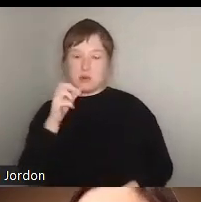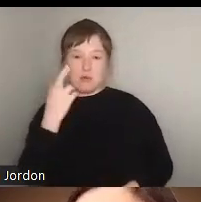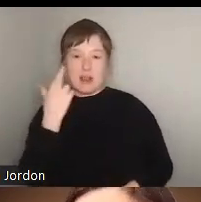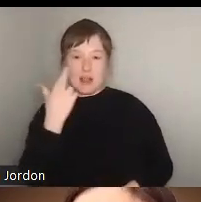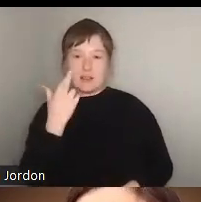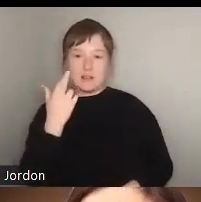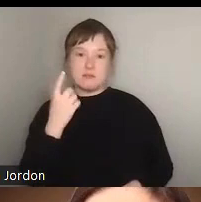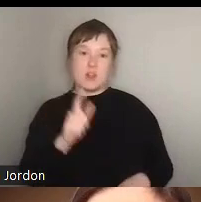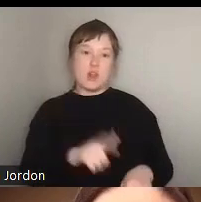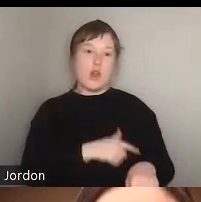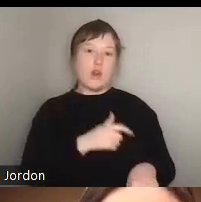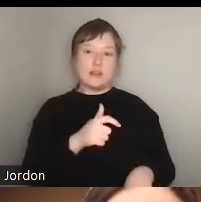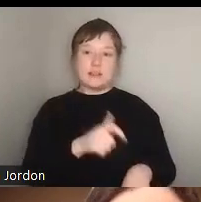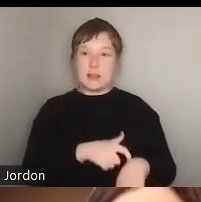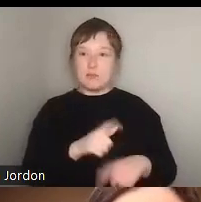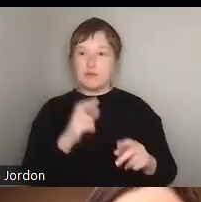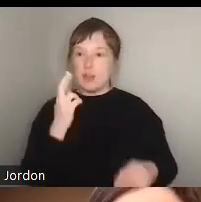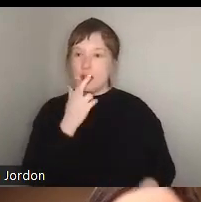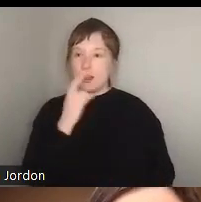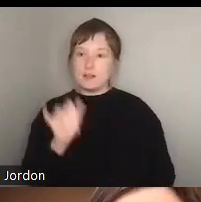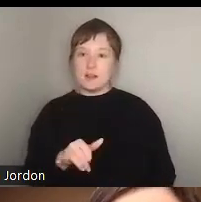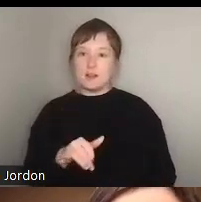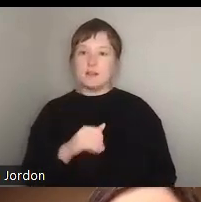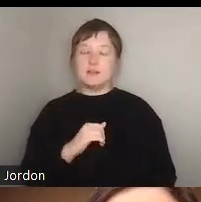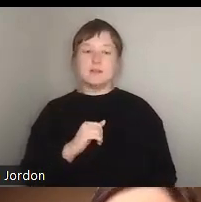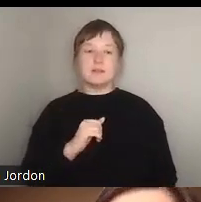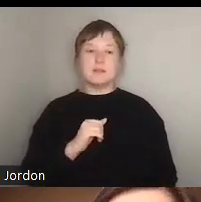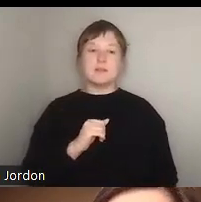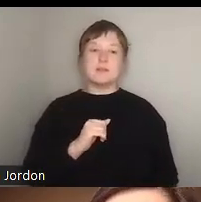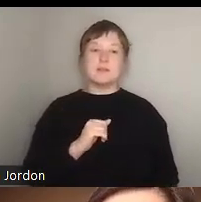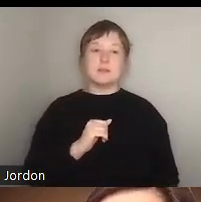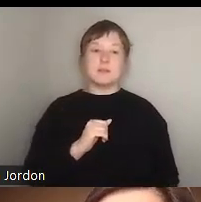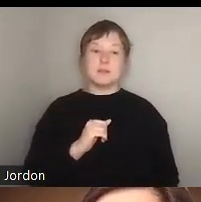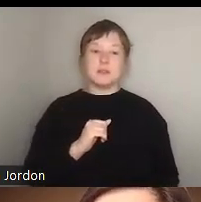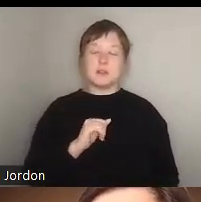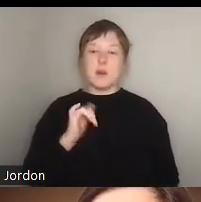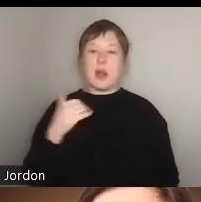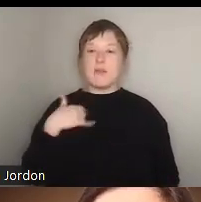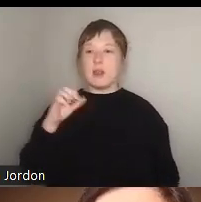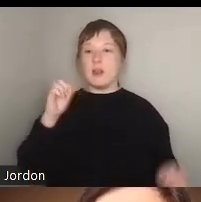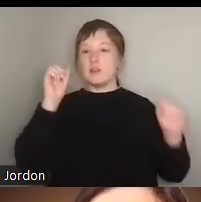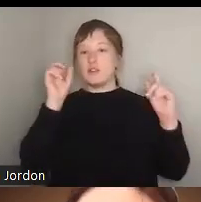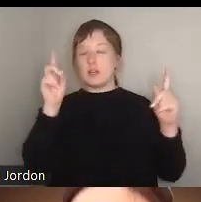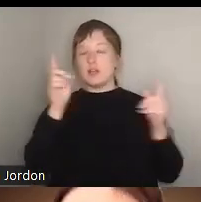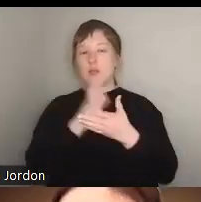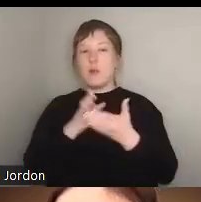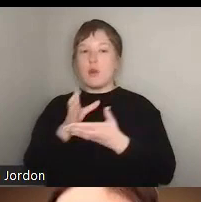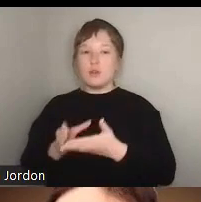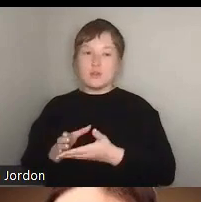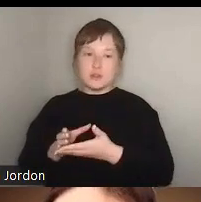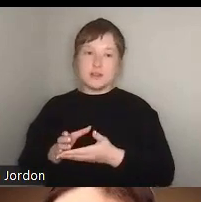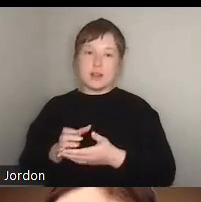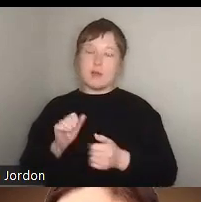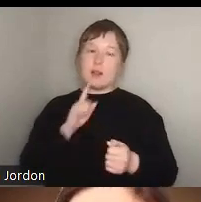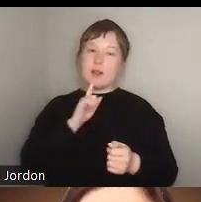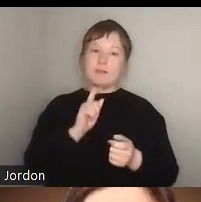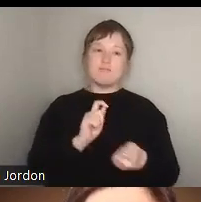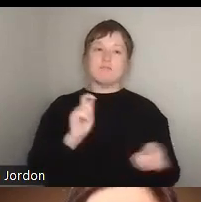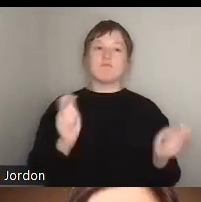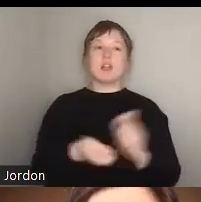long time to realize that. And so having those educational pieces up can actually make a change for